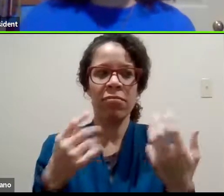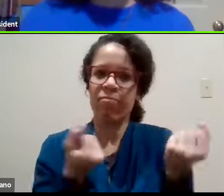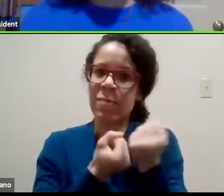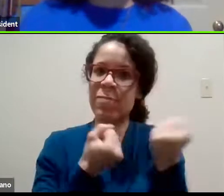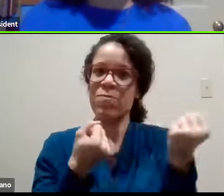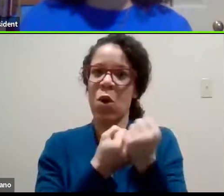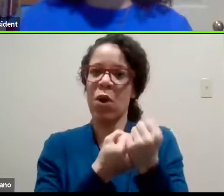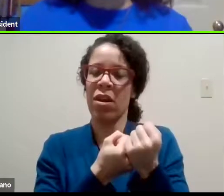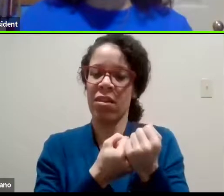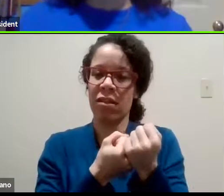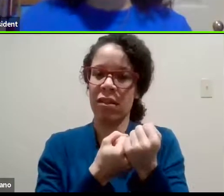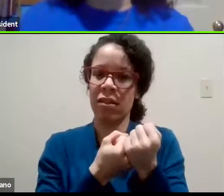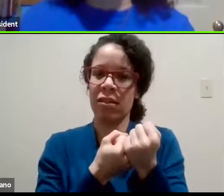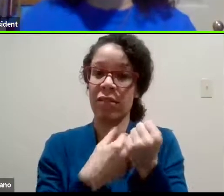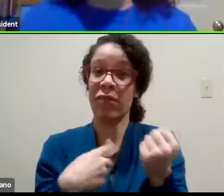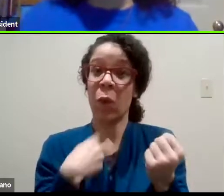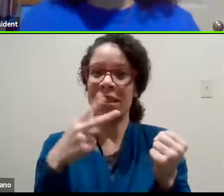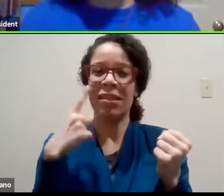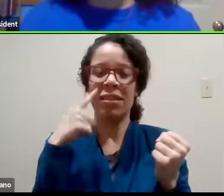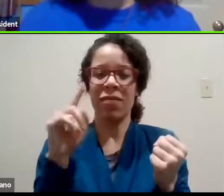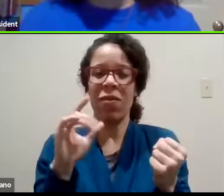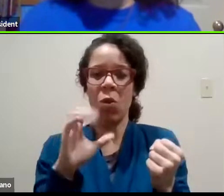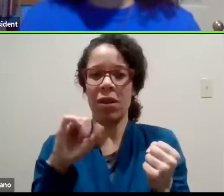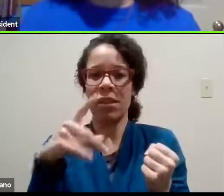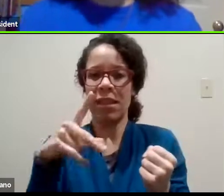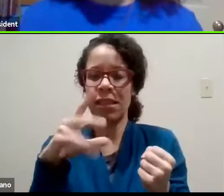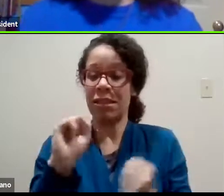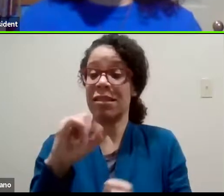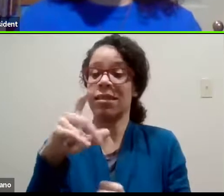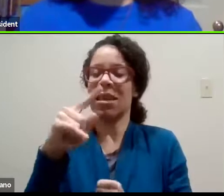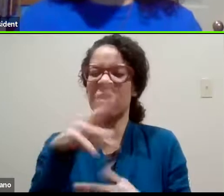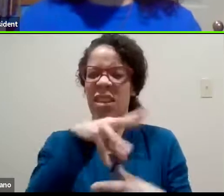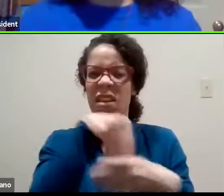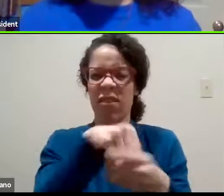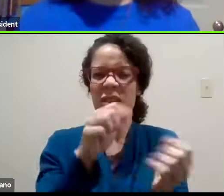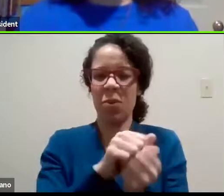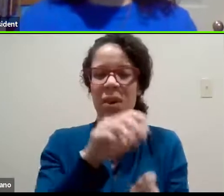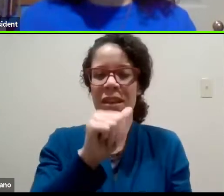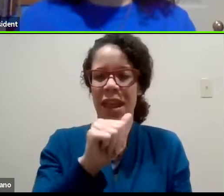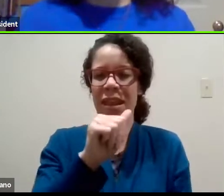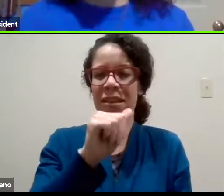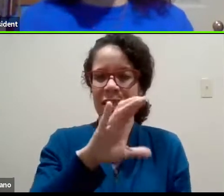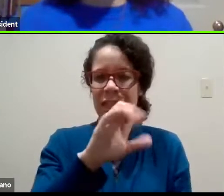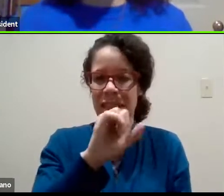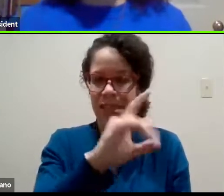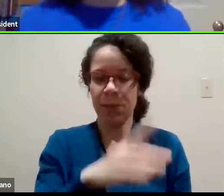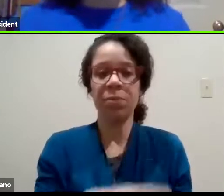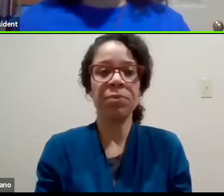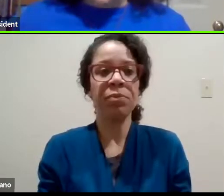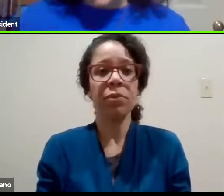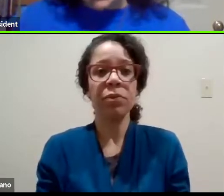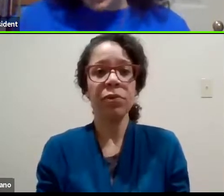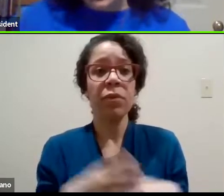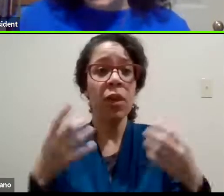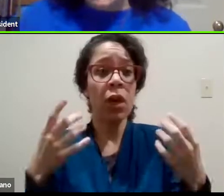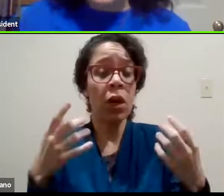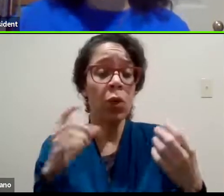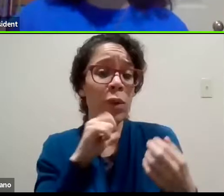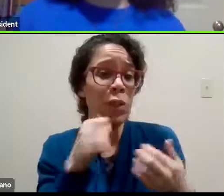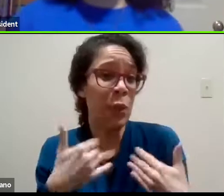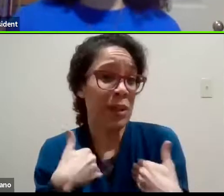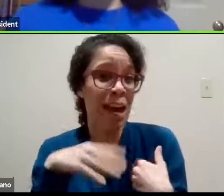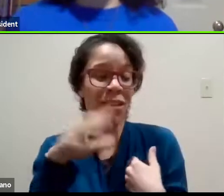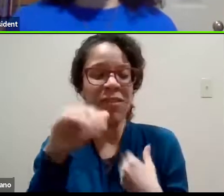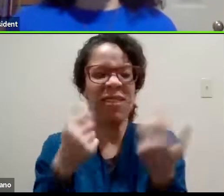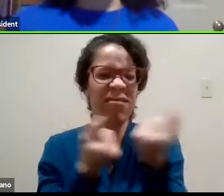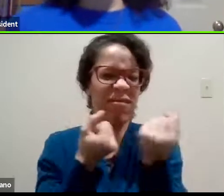voice for SEPTA in the ACSD. We don't have an advocacy presentation tonight,